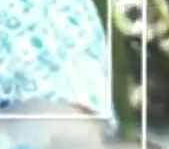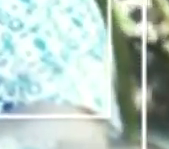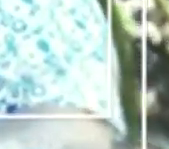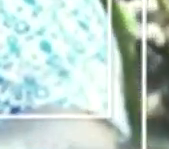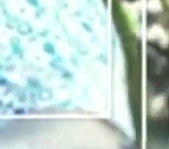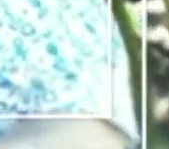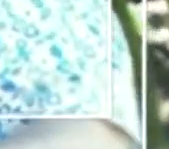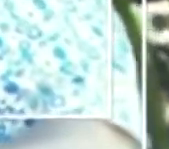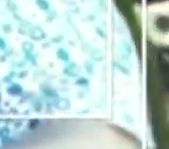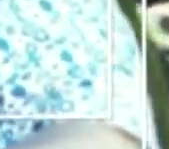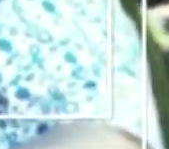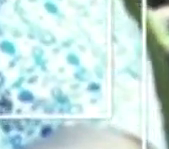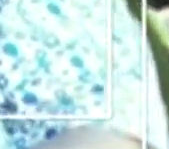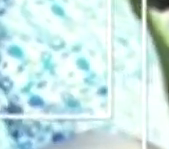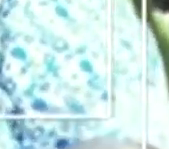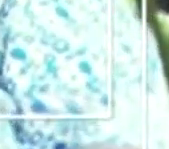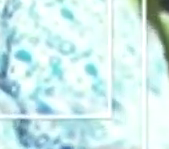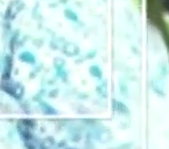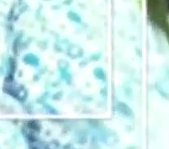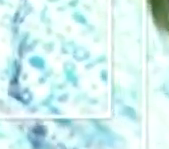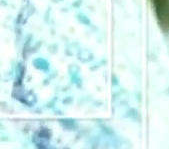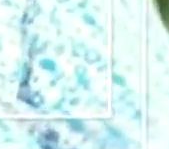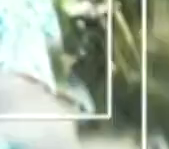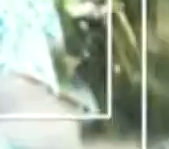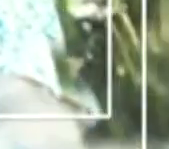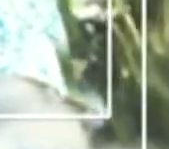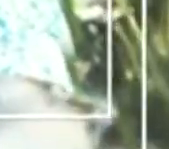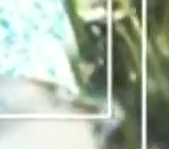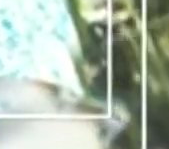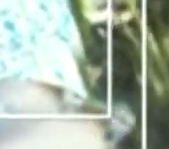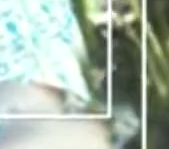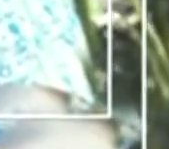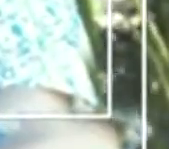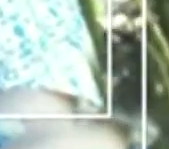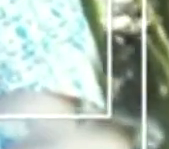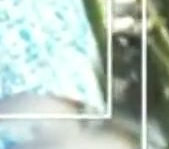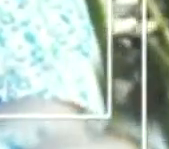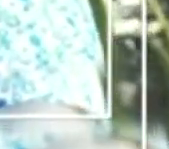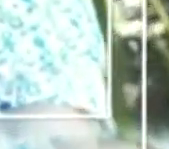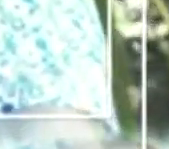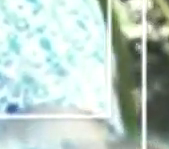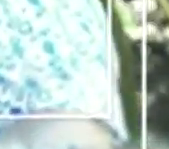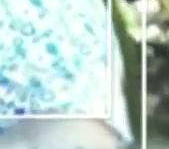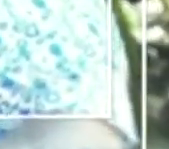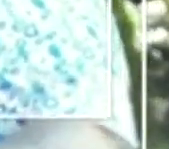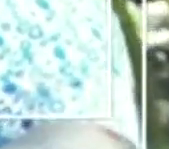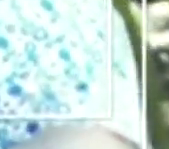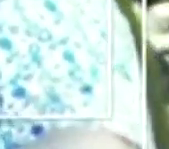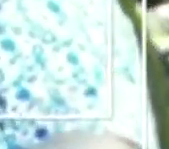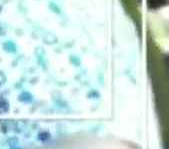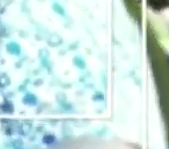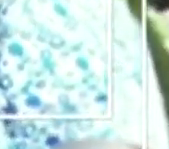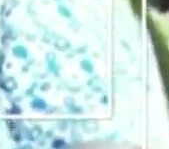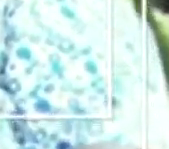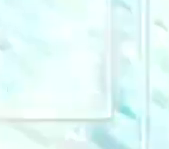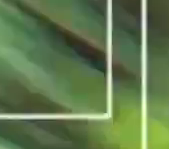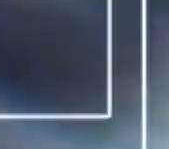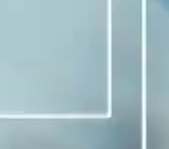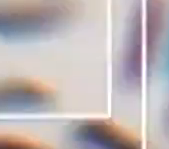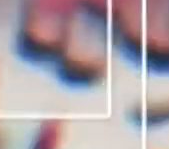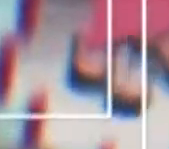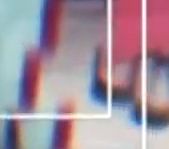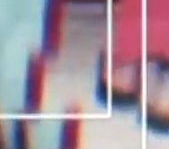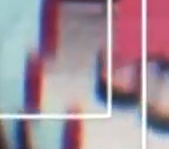much. Not so. I benefited a lot. But equally, I suffered a